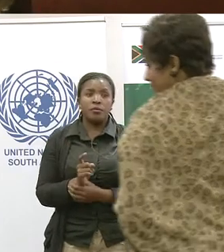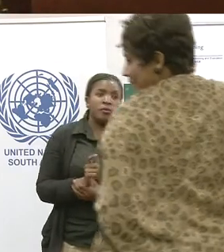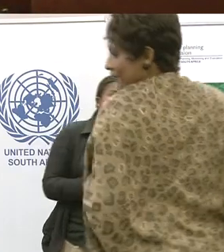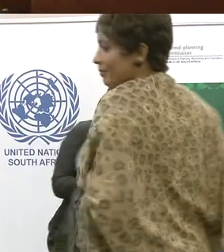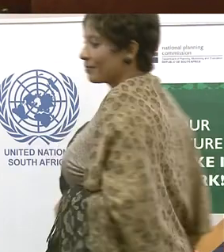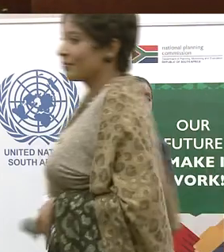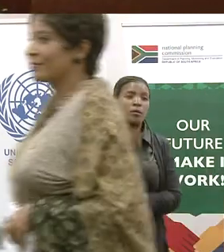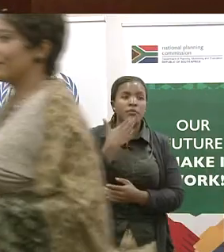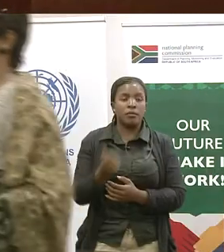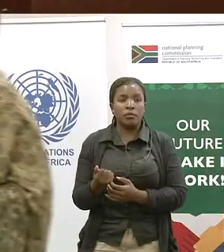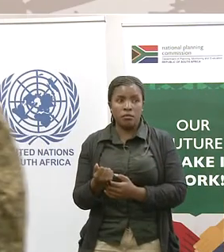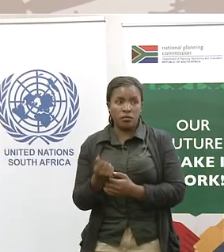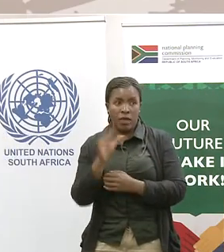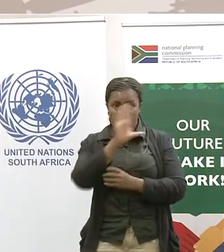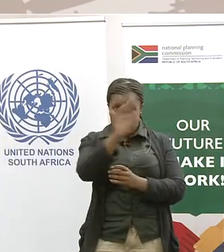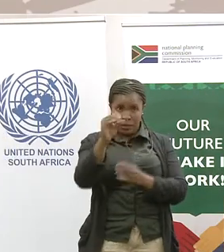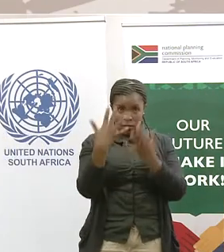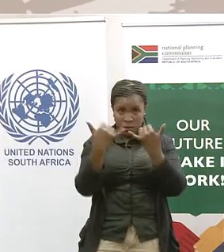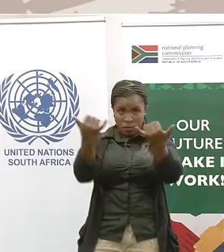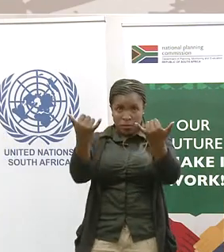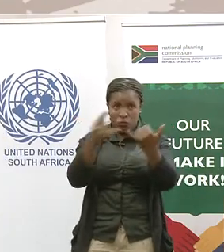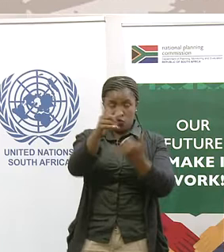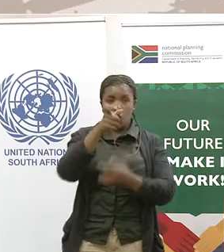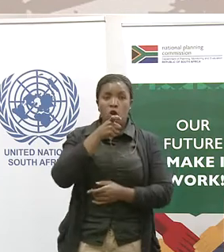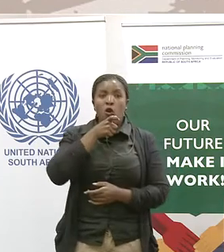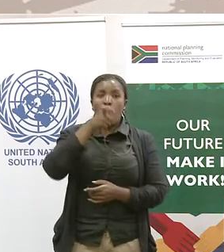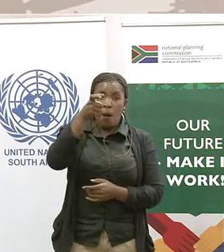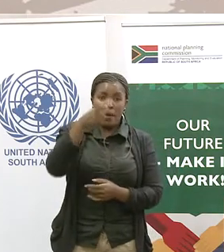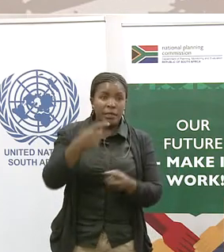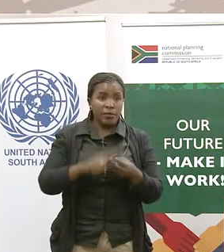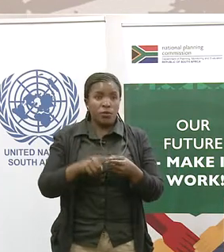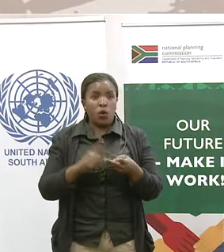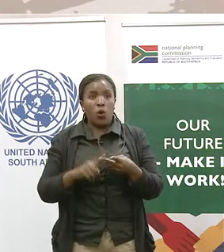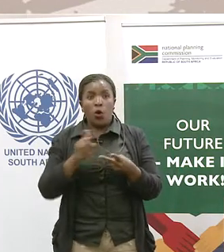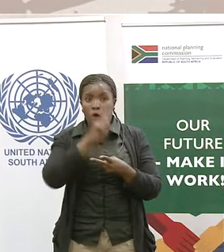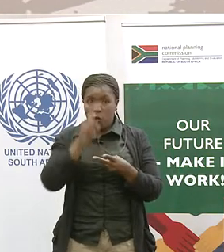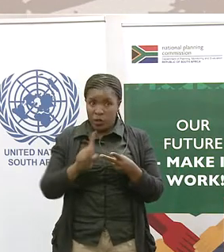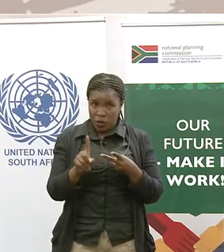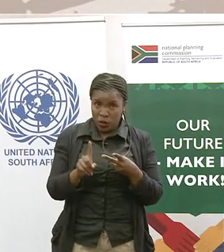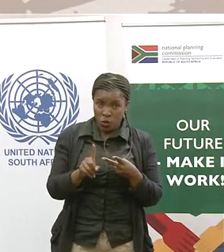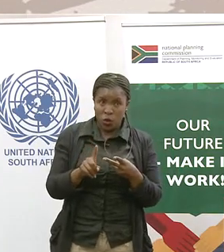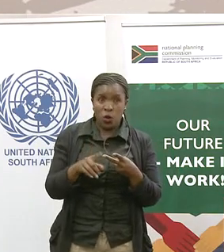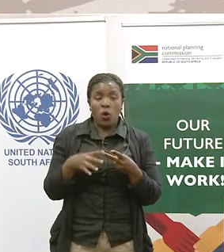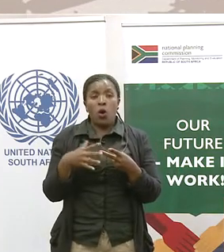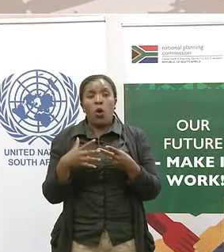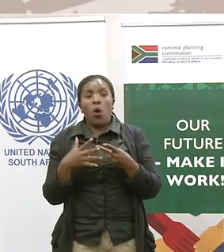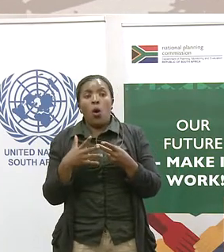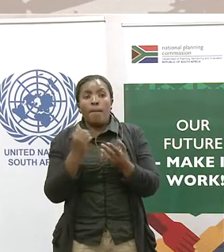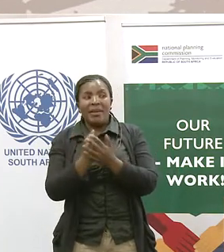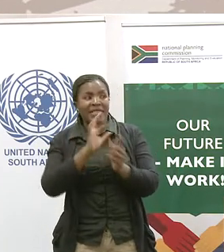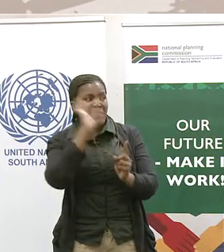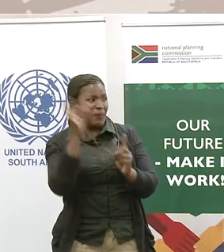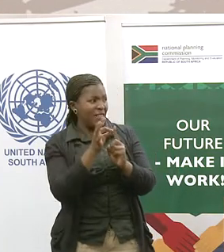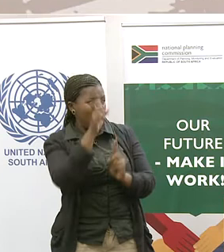request the audience to either comment, pose questions to specific